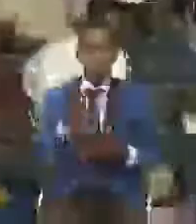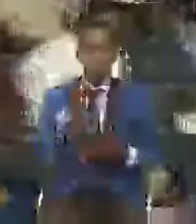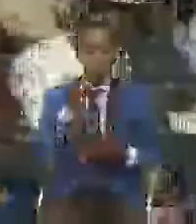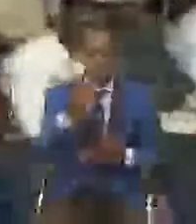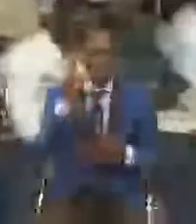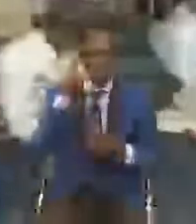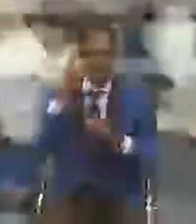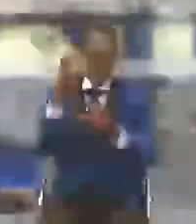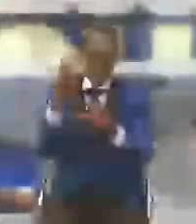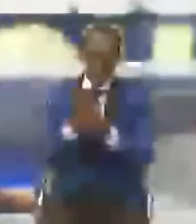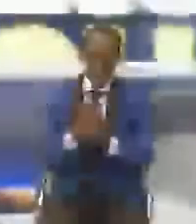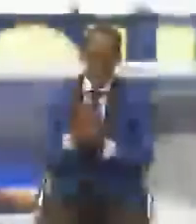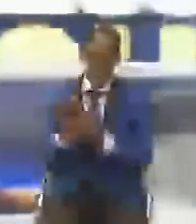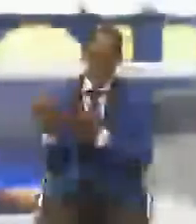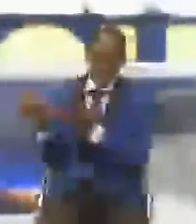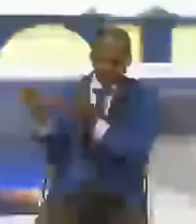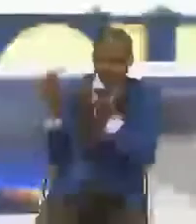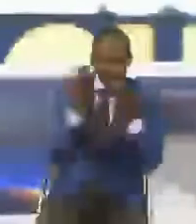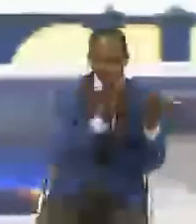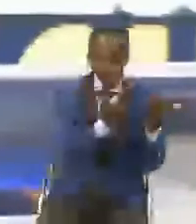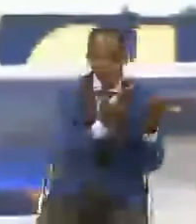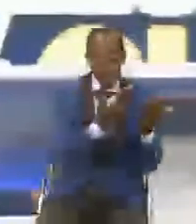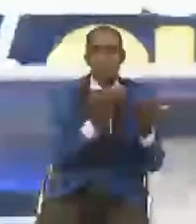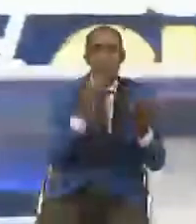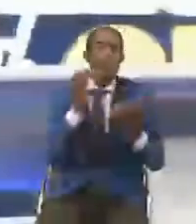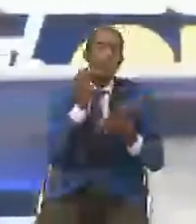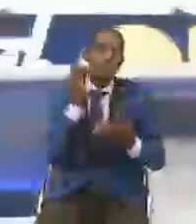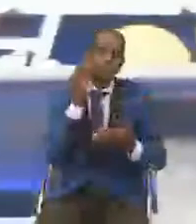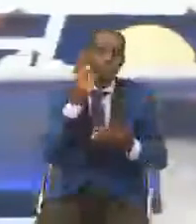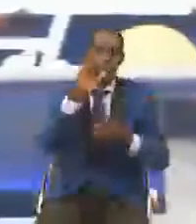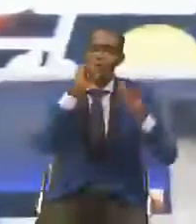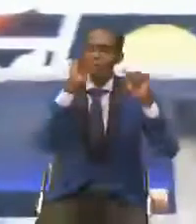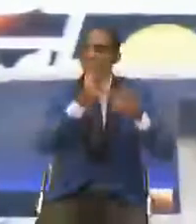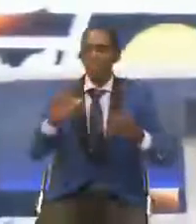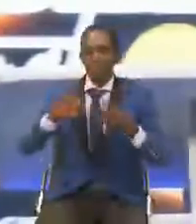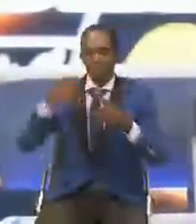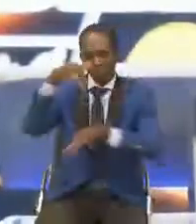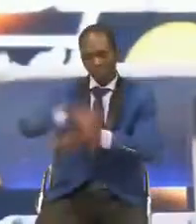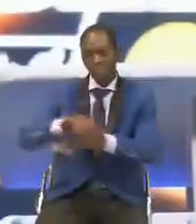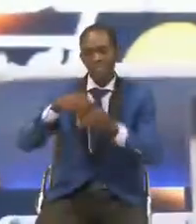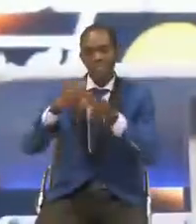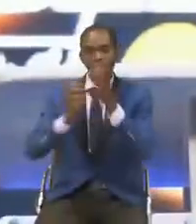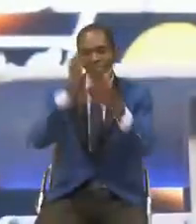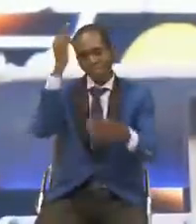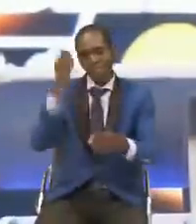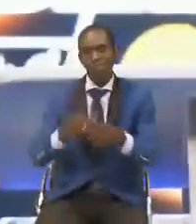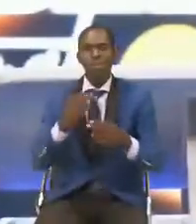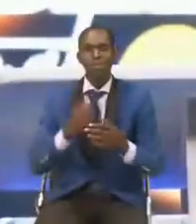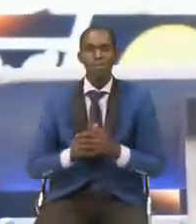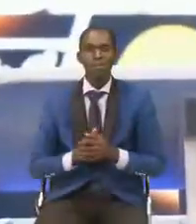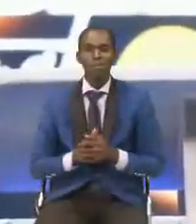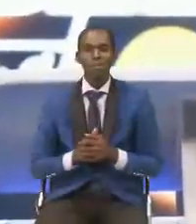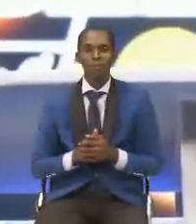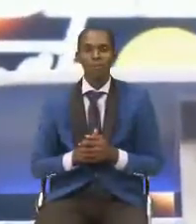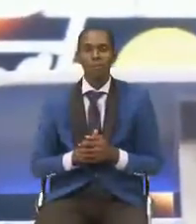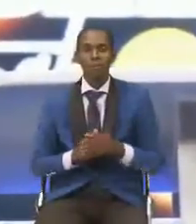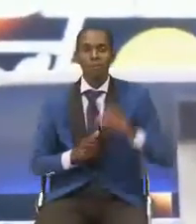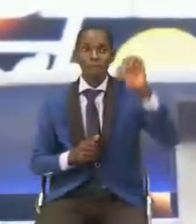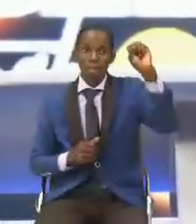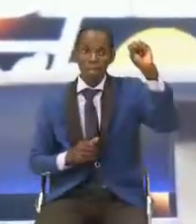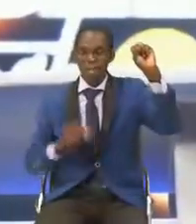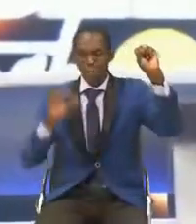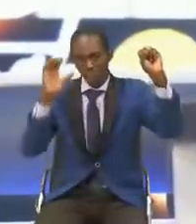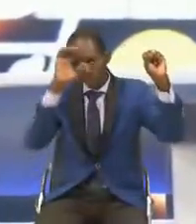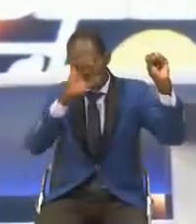leprosy was cleansed. You will catch, carry, take away your blessing tonight